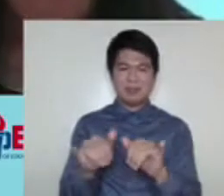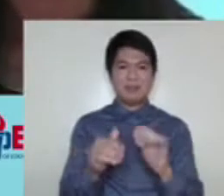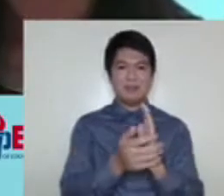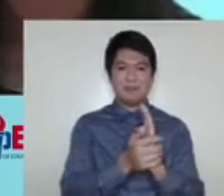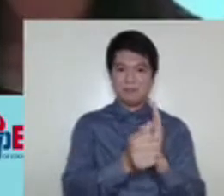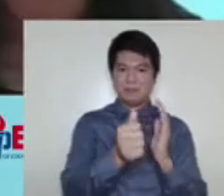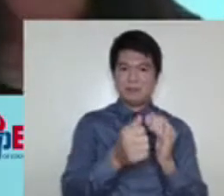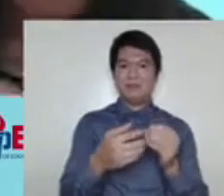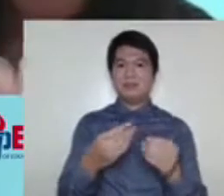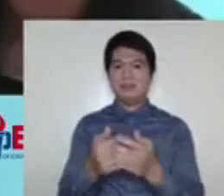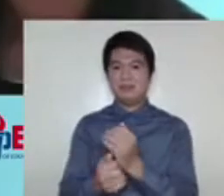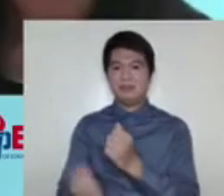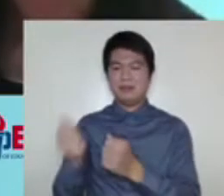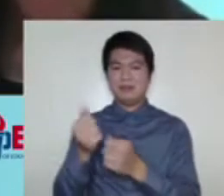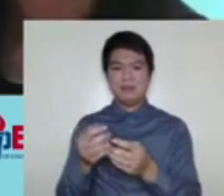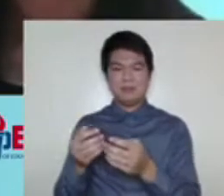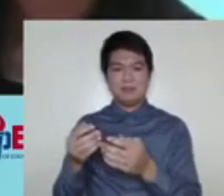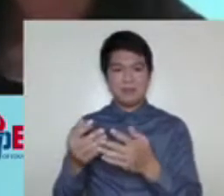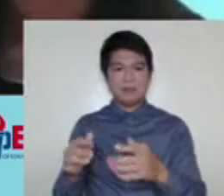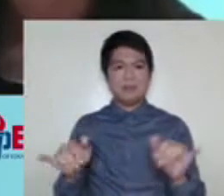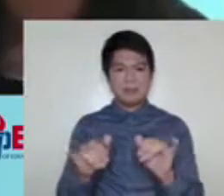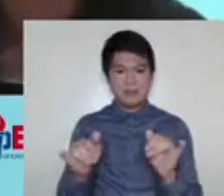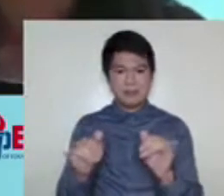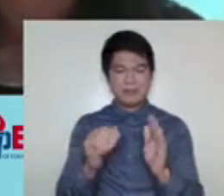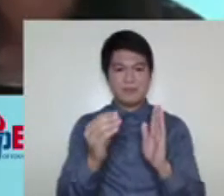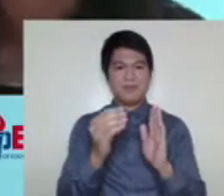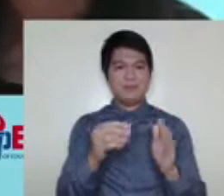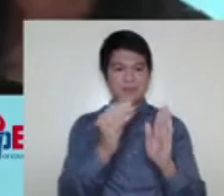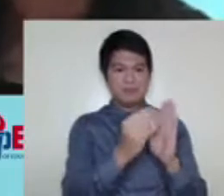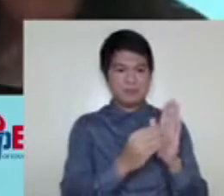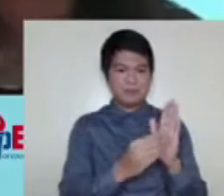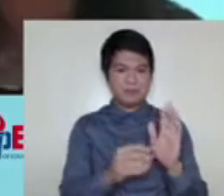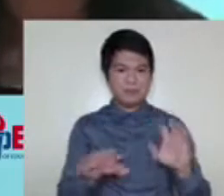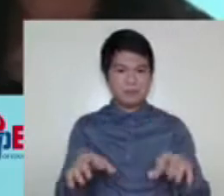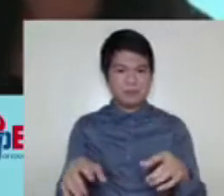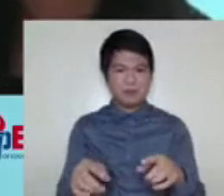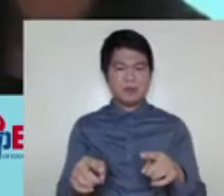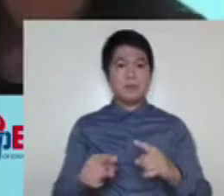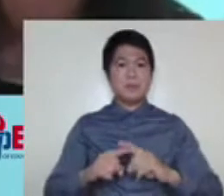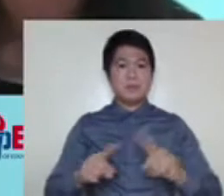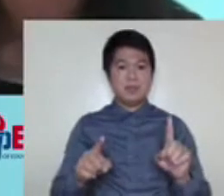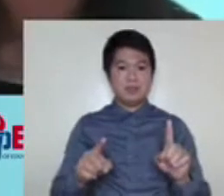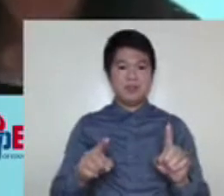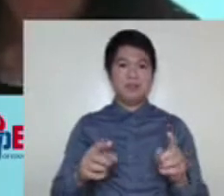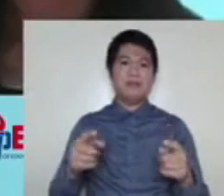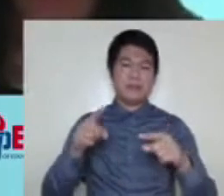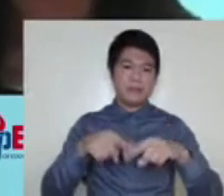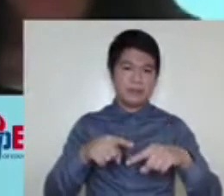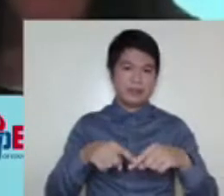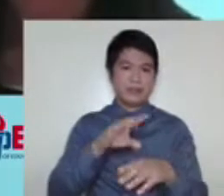ng indicators. But given the various contexts that we have, of course, we had to